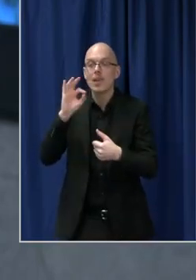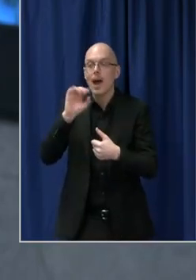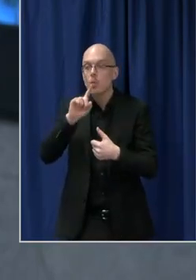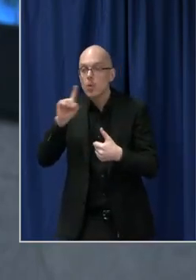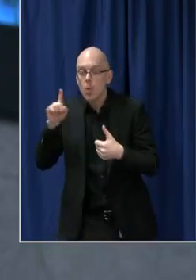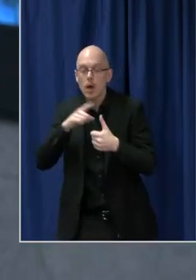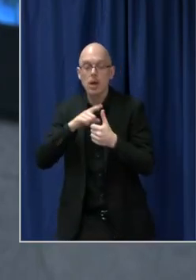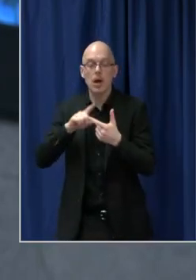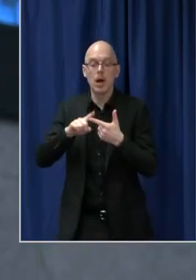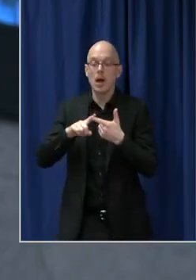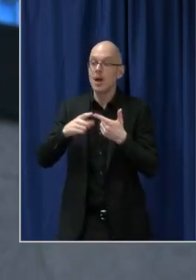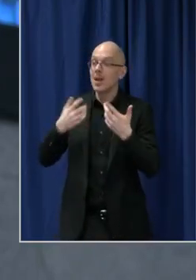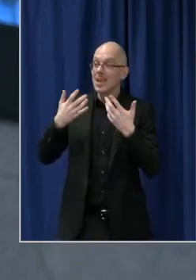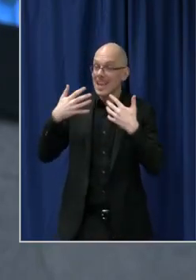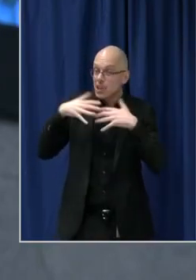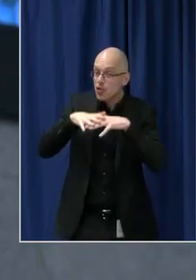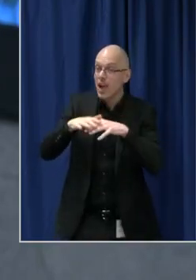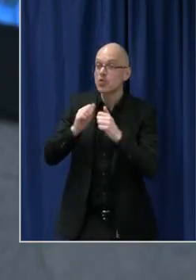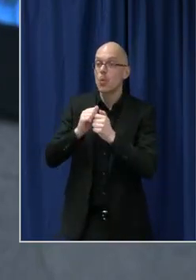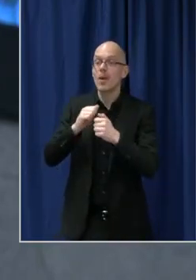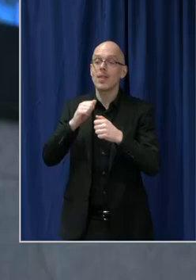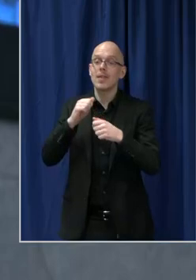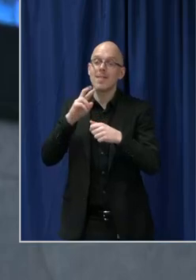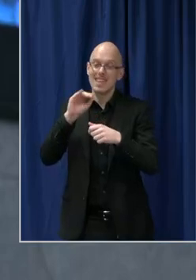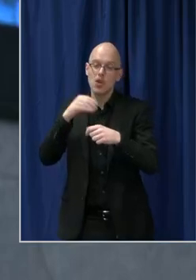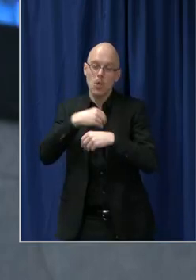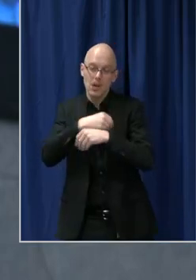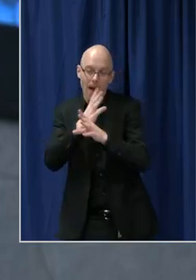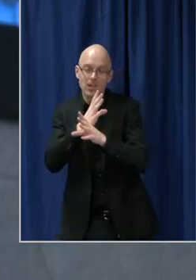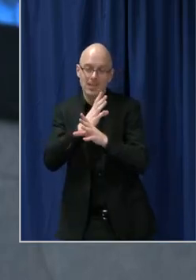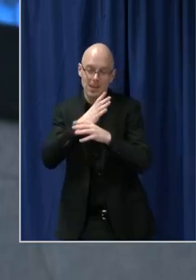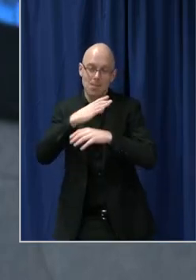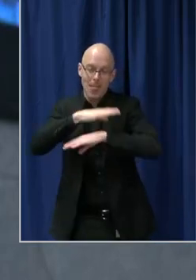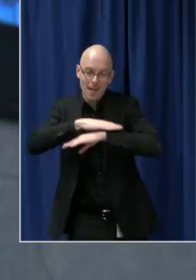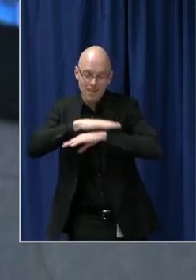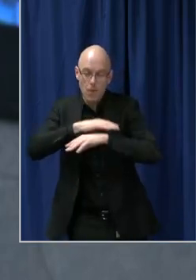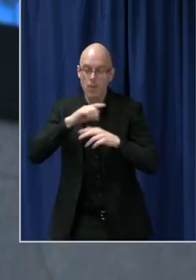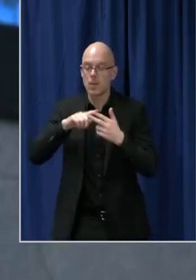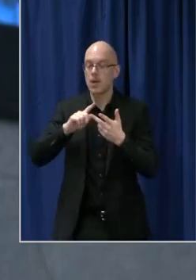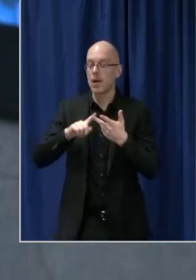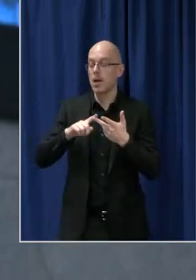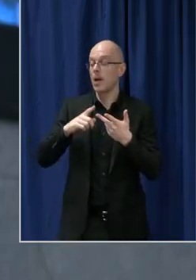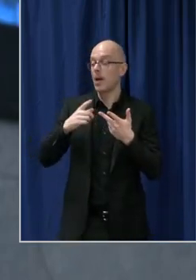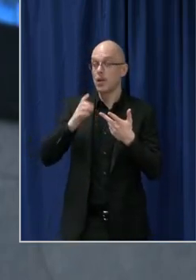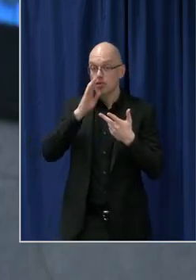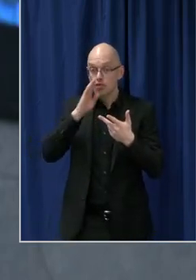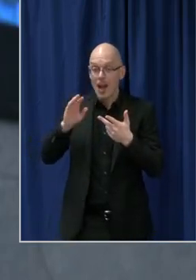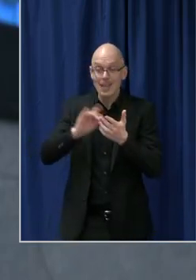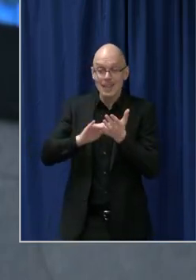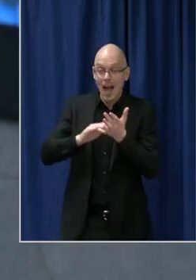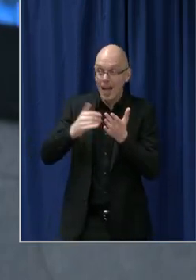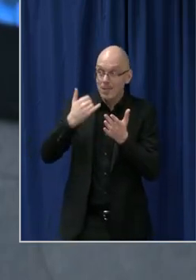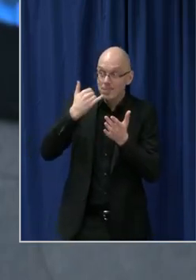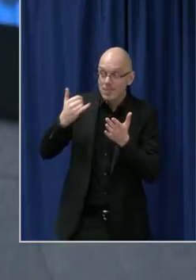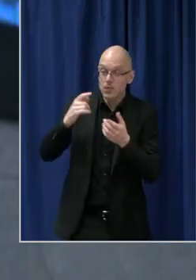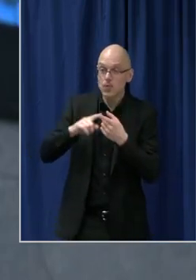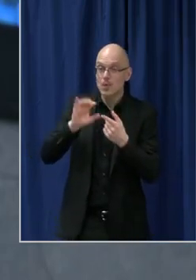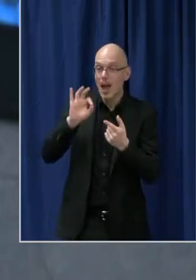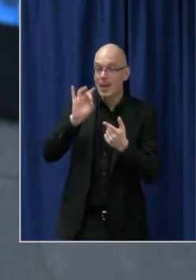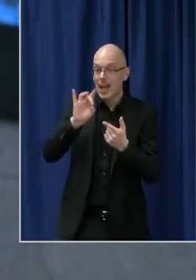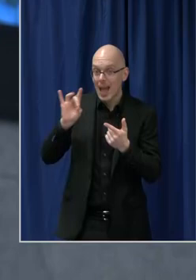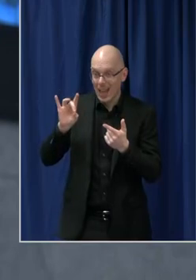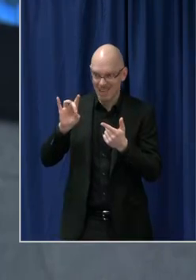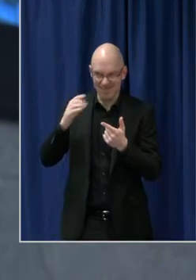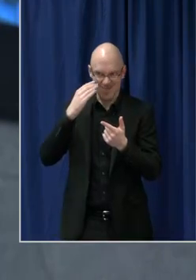conferencing platforms, like direct dial access to 988, life-saving services,